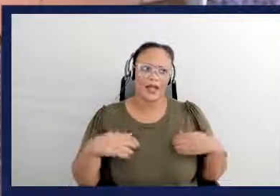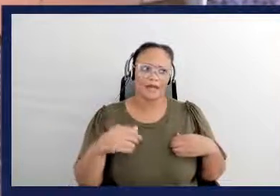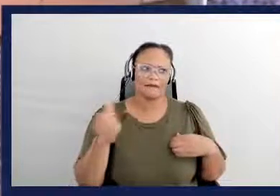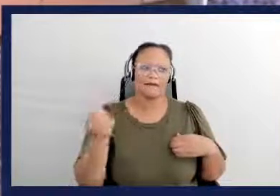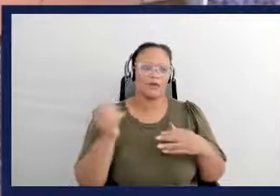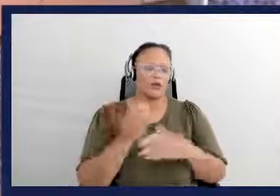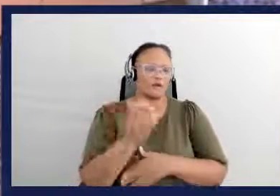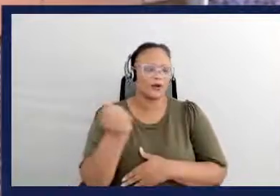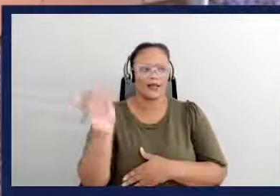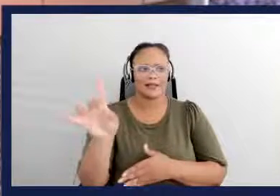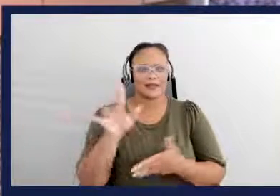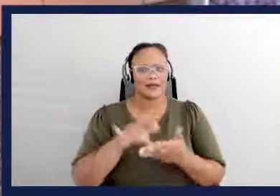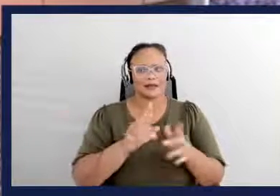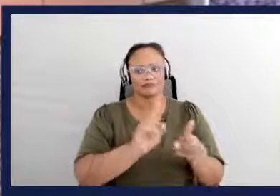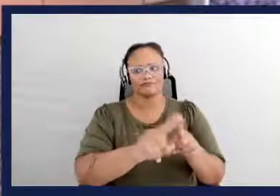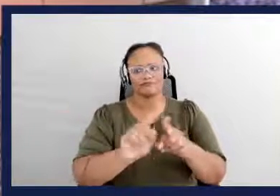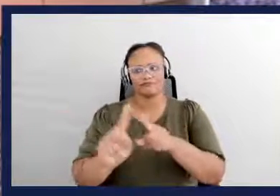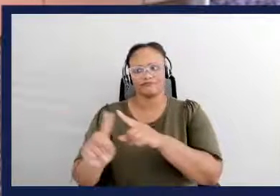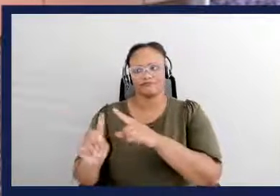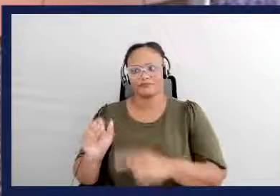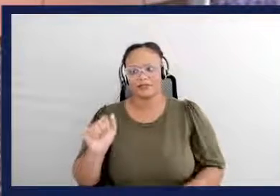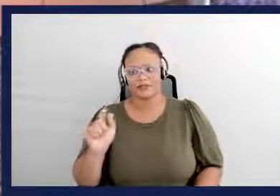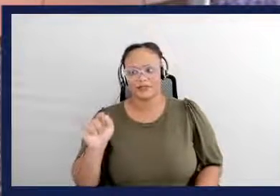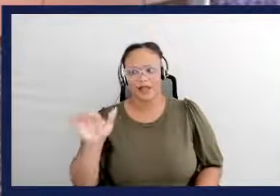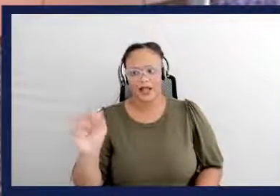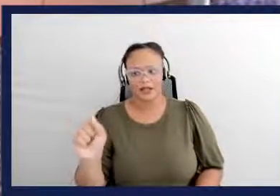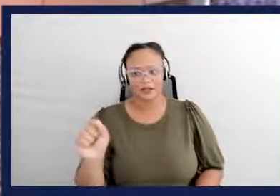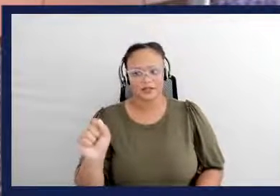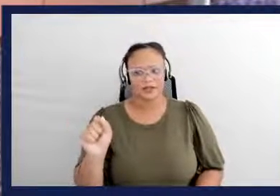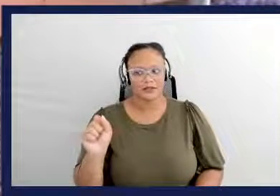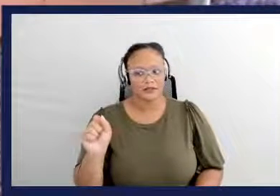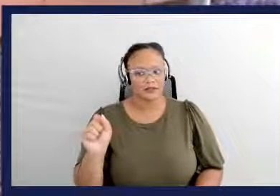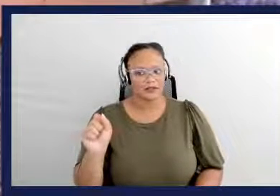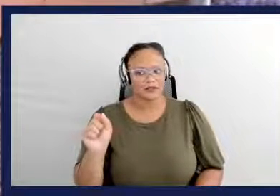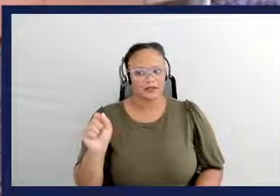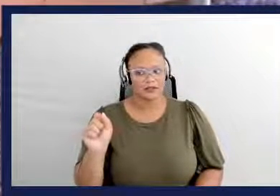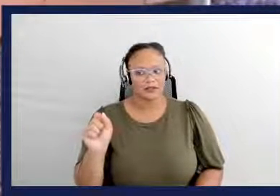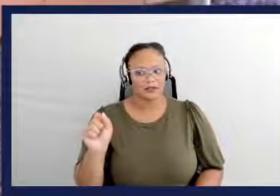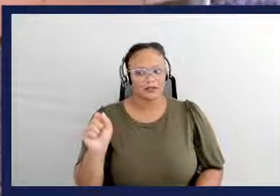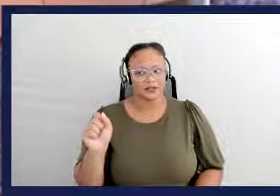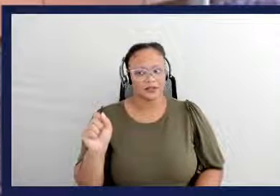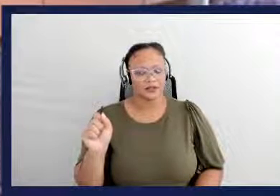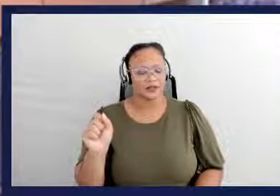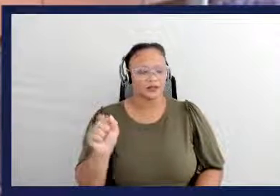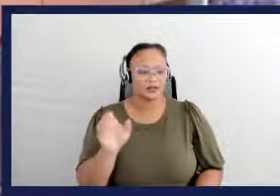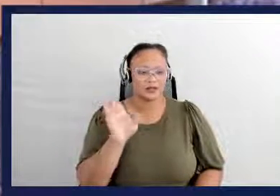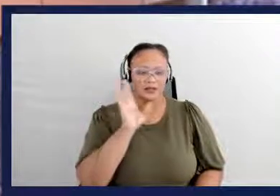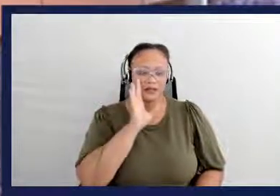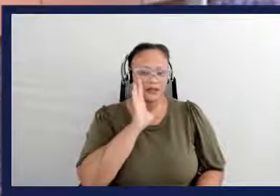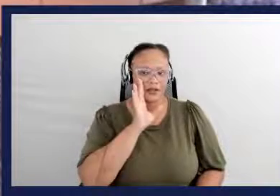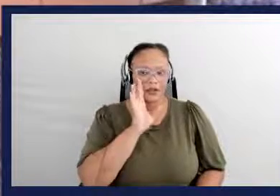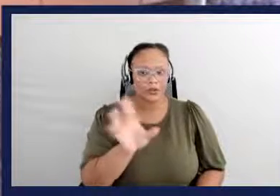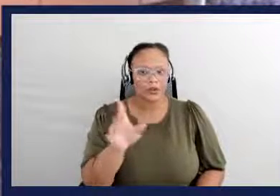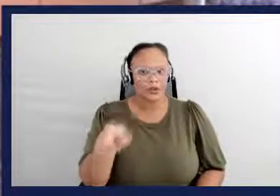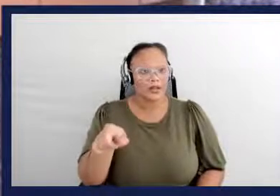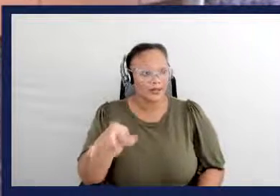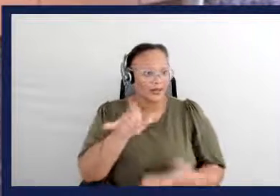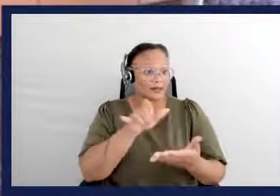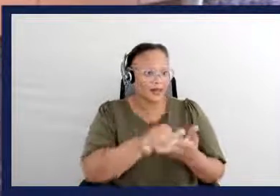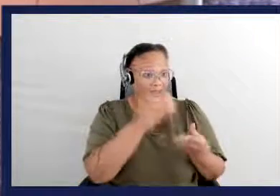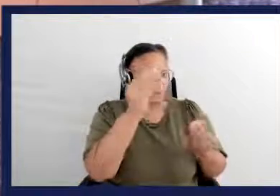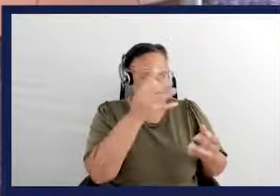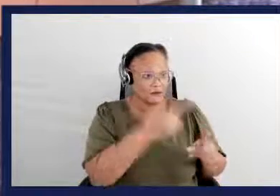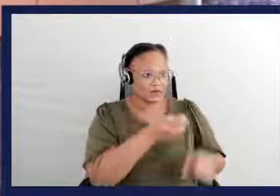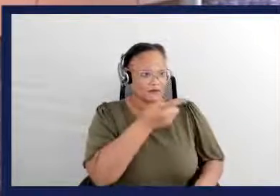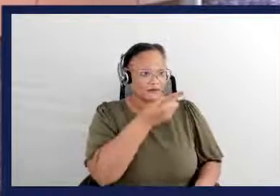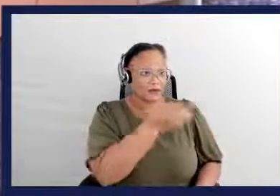election, close to 12,000 different ballot styles. So we'll need that information so the marshal can go inside. They'll meet